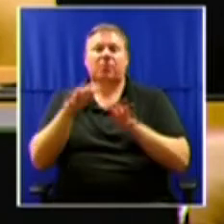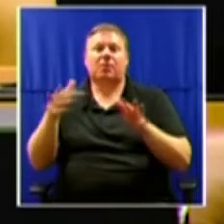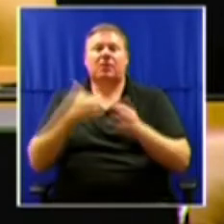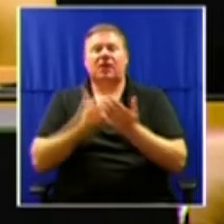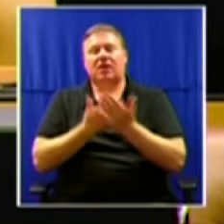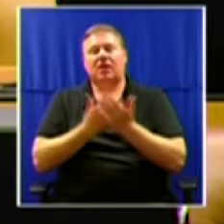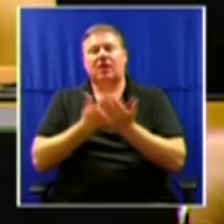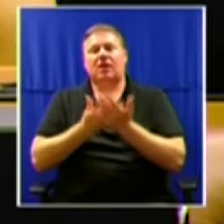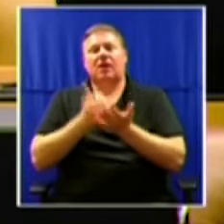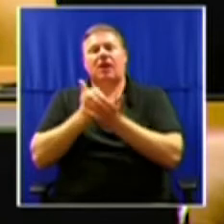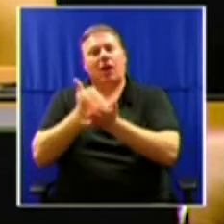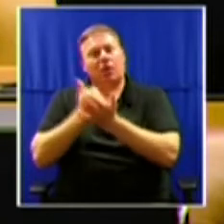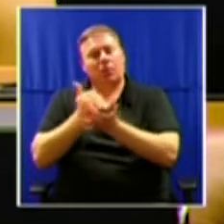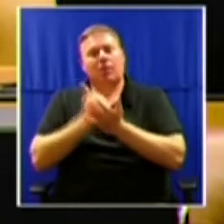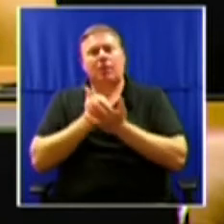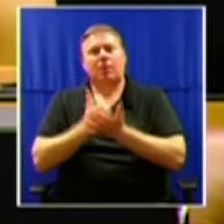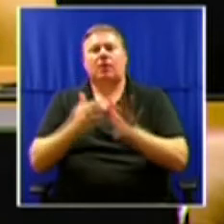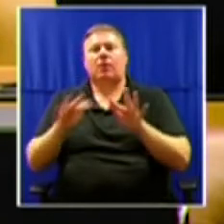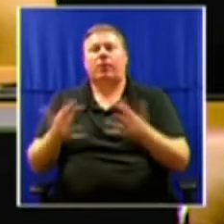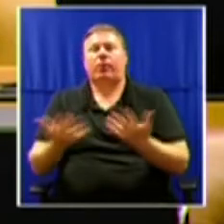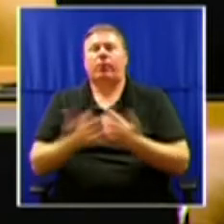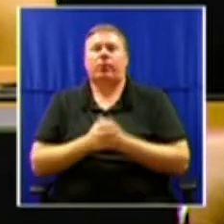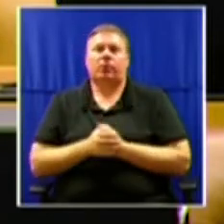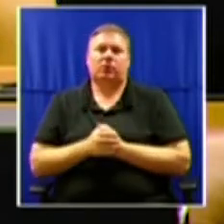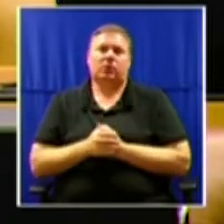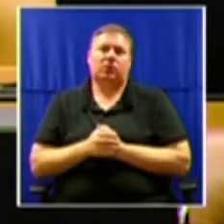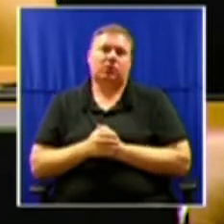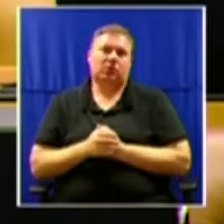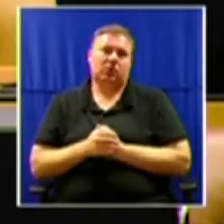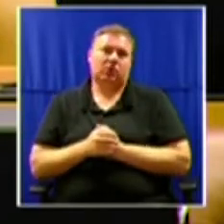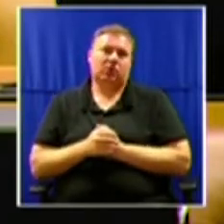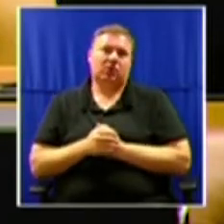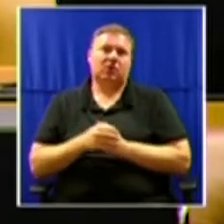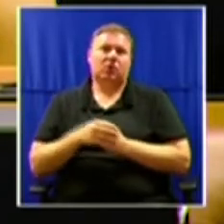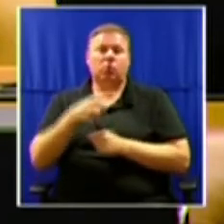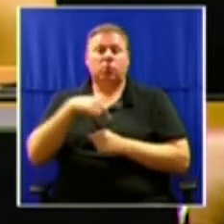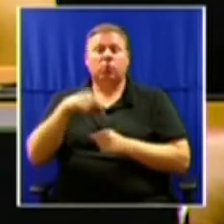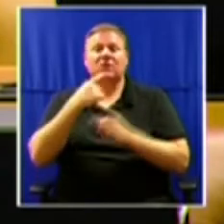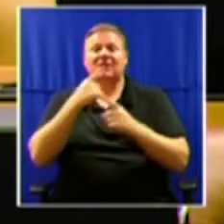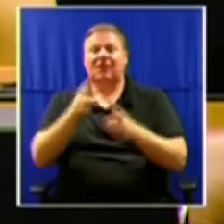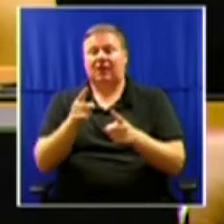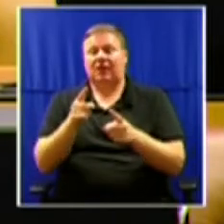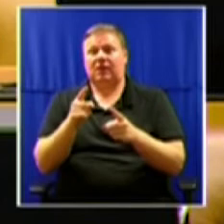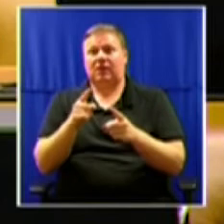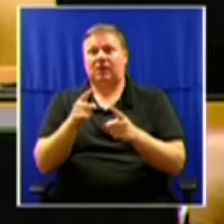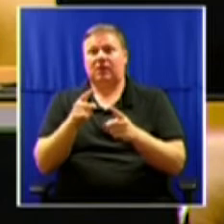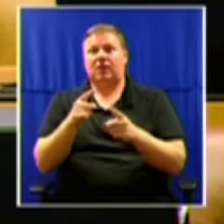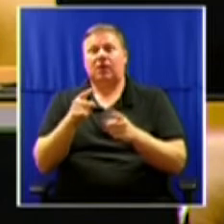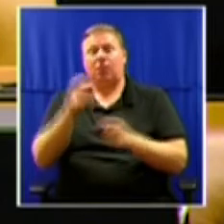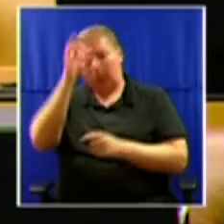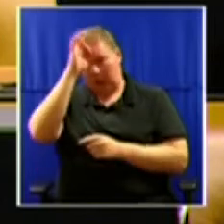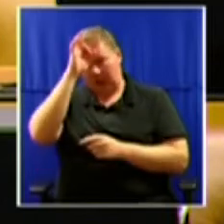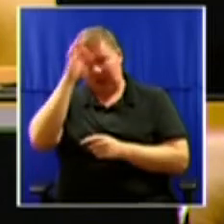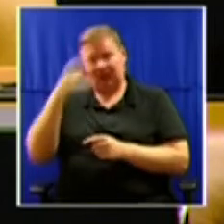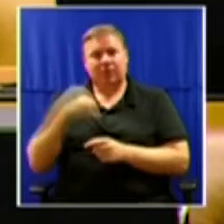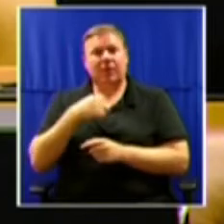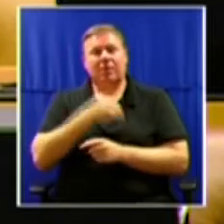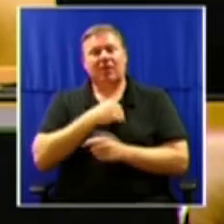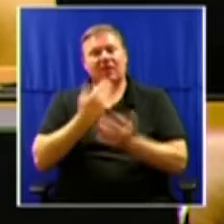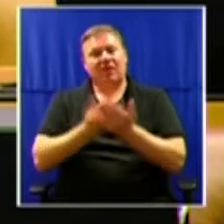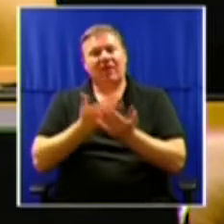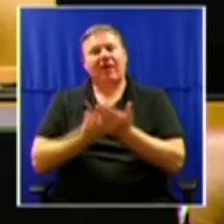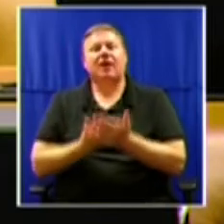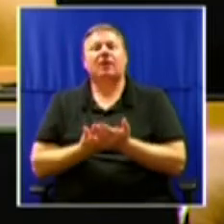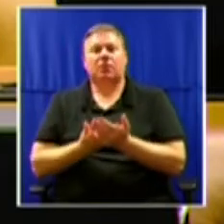some form of assistance. So we are simply saying police members must be